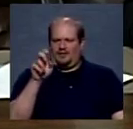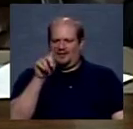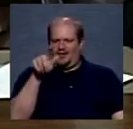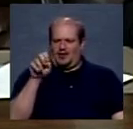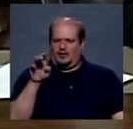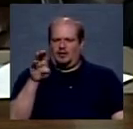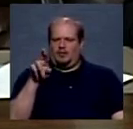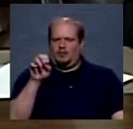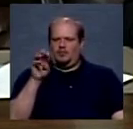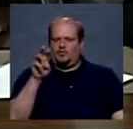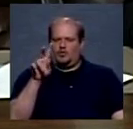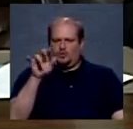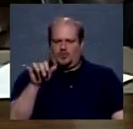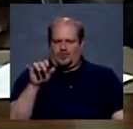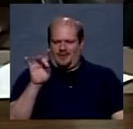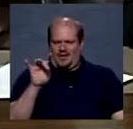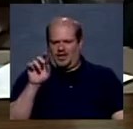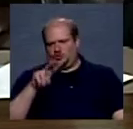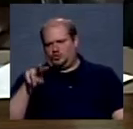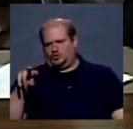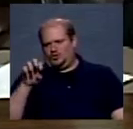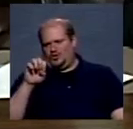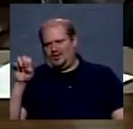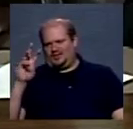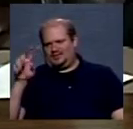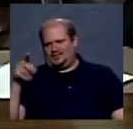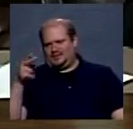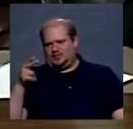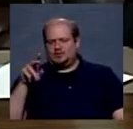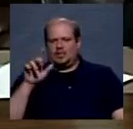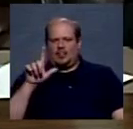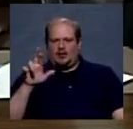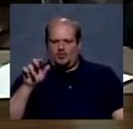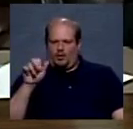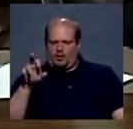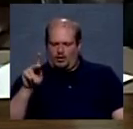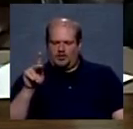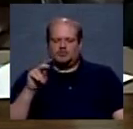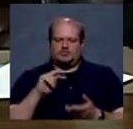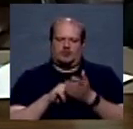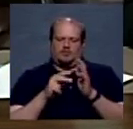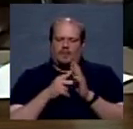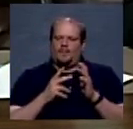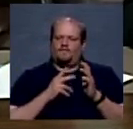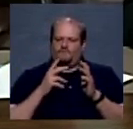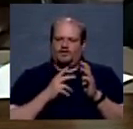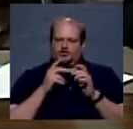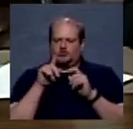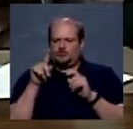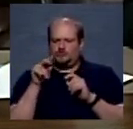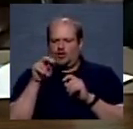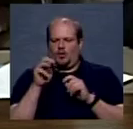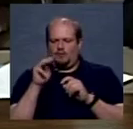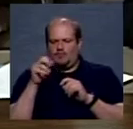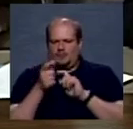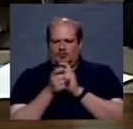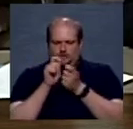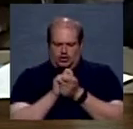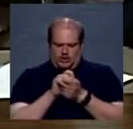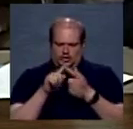PCD, located at 822 East 6th Street, Little Rock, Arkansas, amending the official zoning map of the city of Little Rock, Arkansas, and for